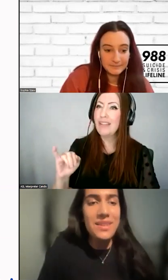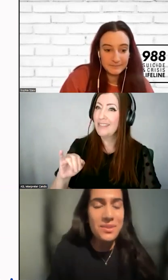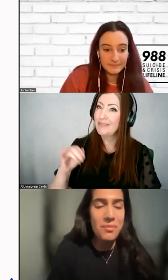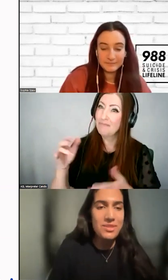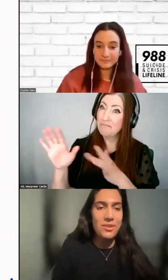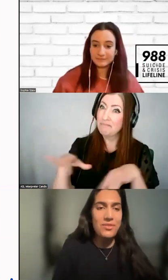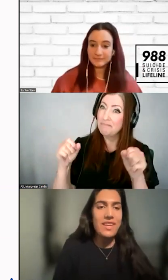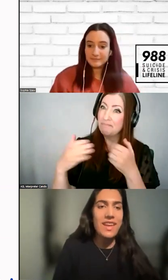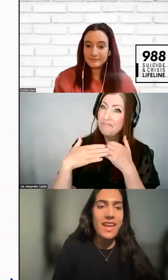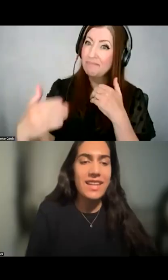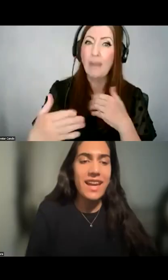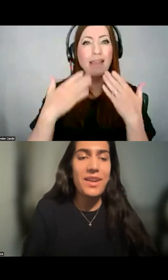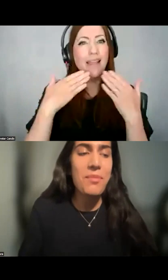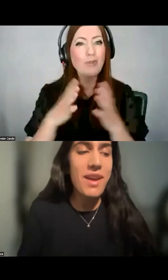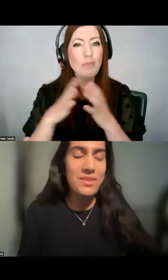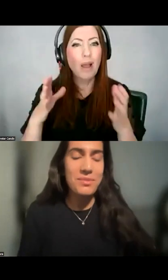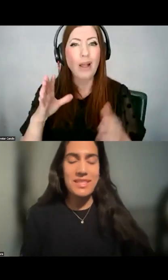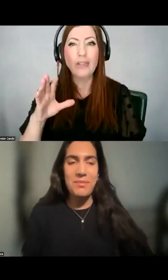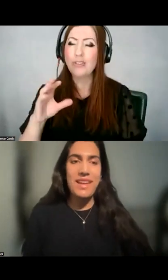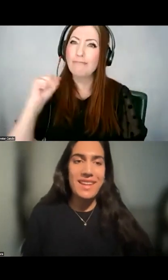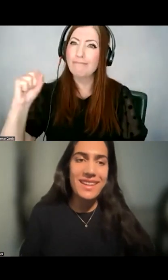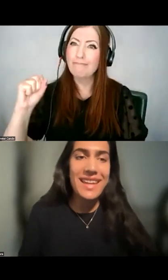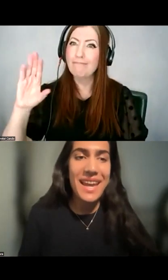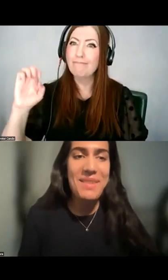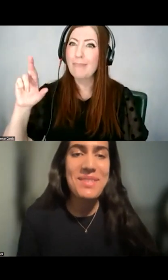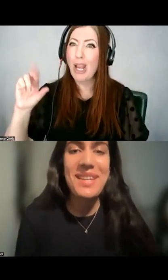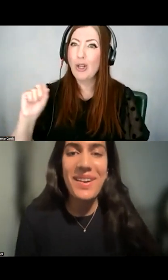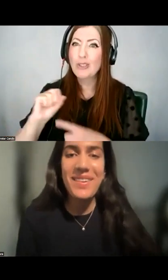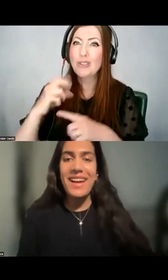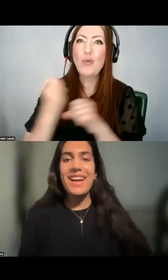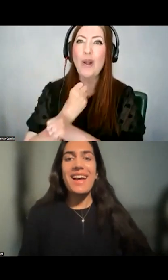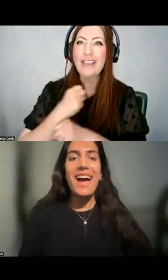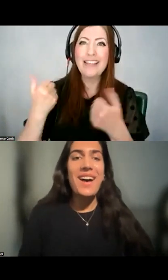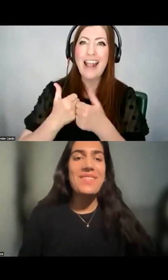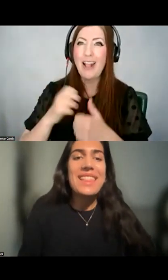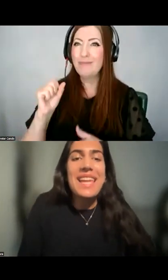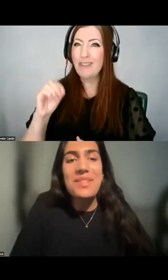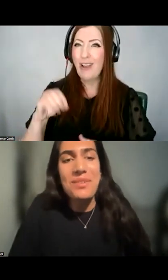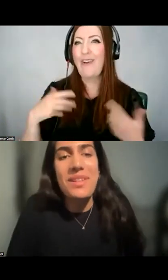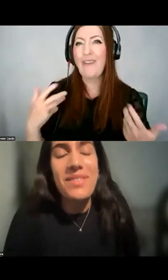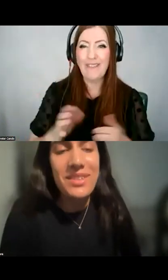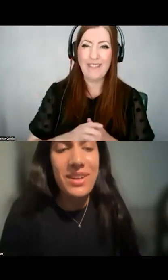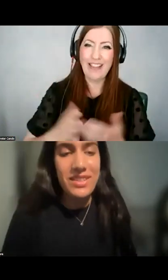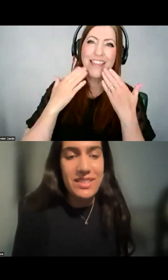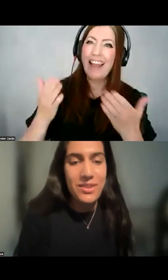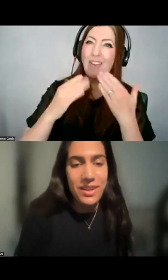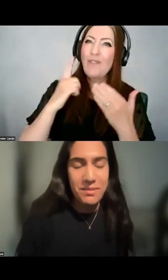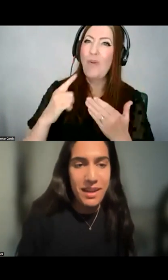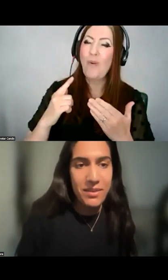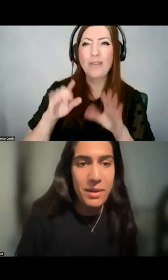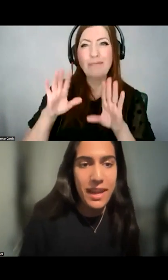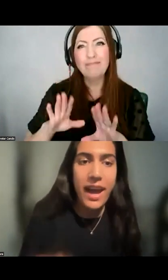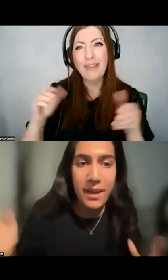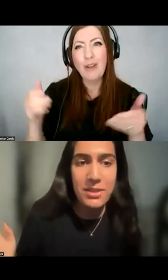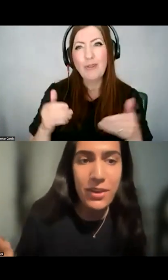Thank you so much, Sophie. And yeah, go Bears. We did win the game. So Thank you so much for the lovely introduction. It's so great to